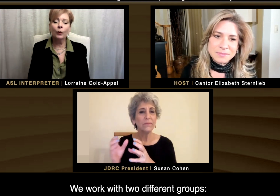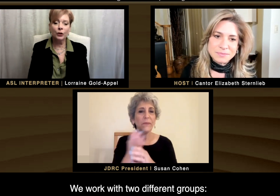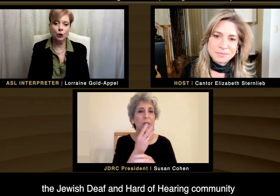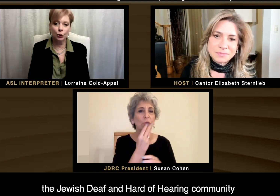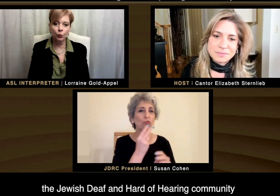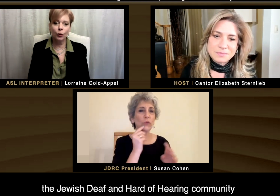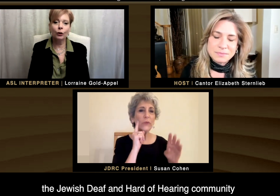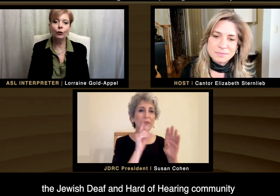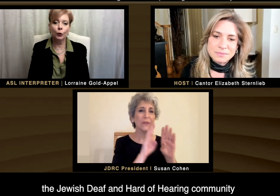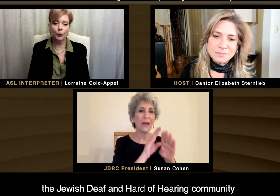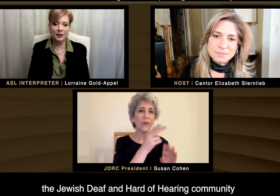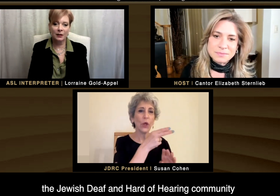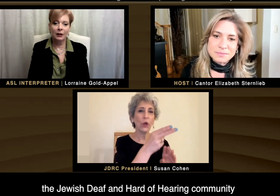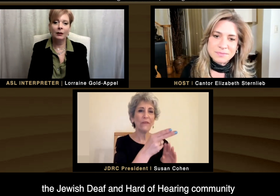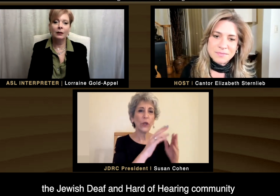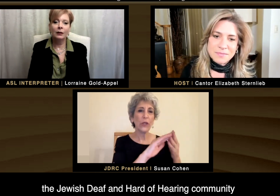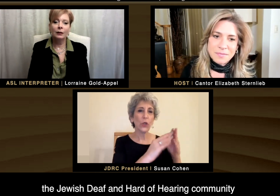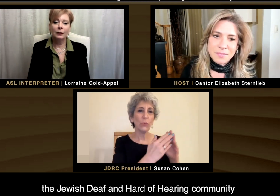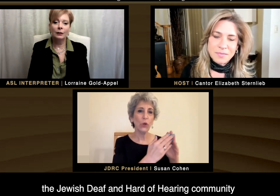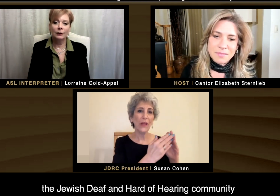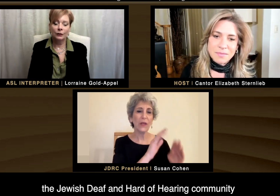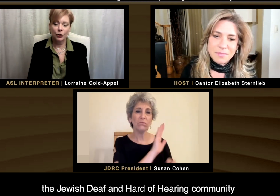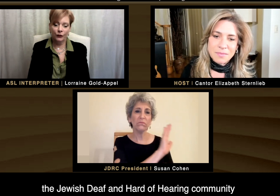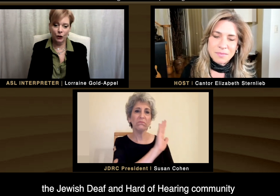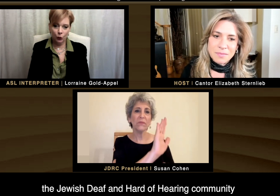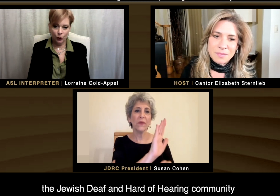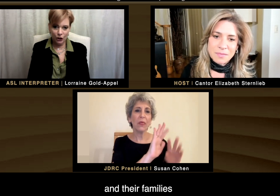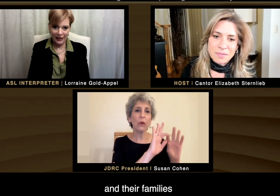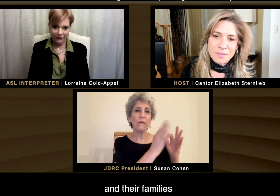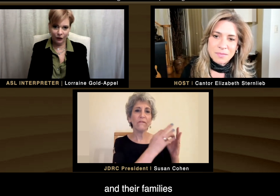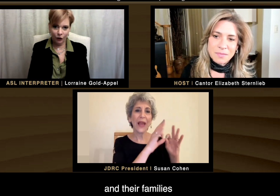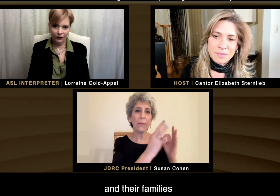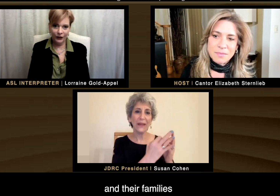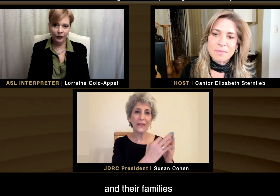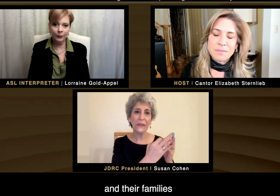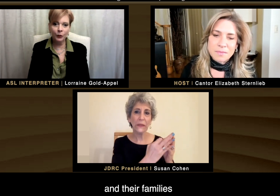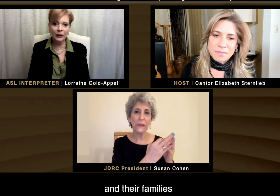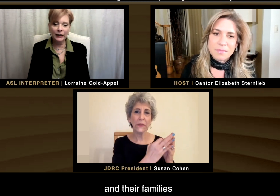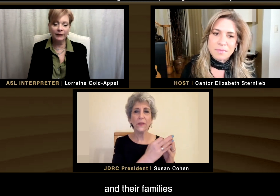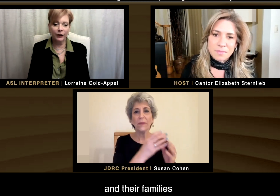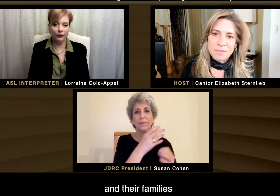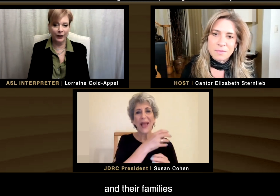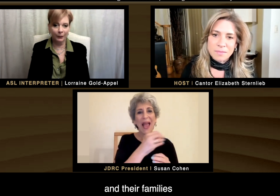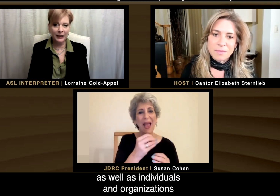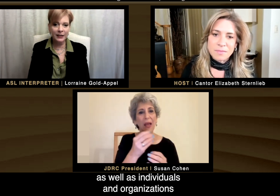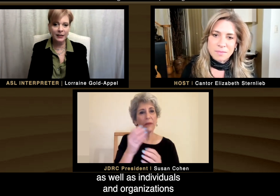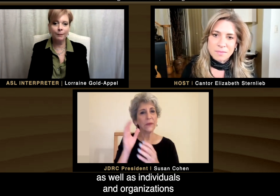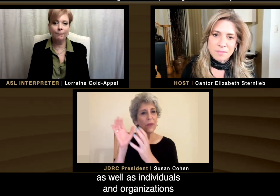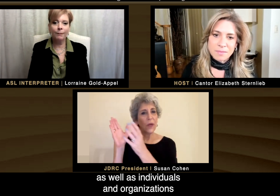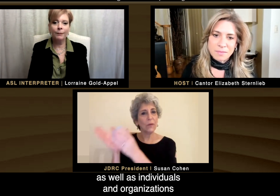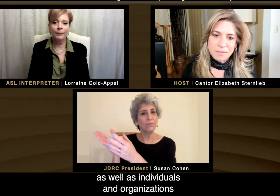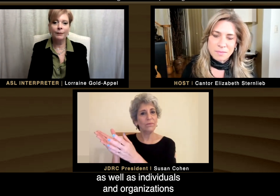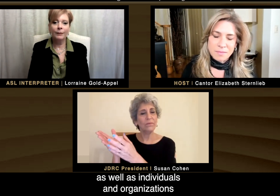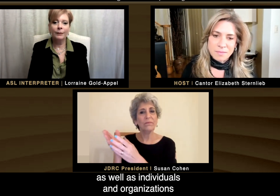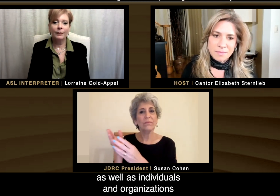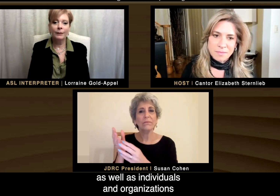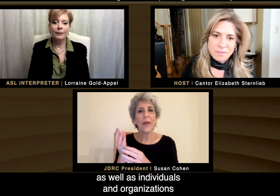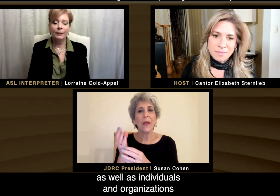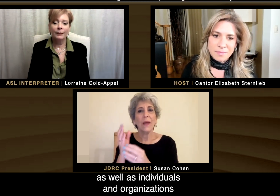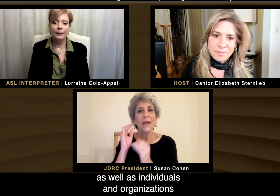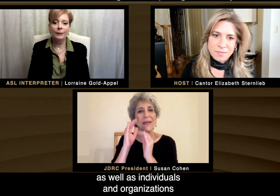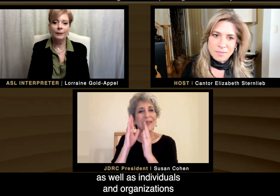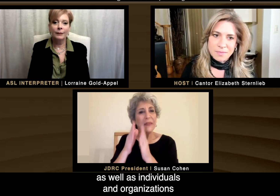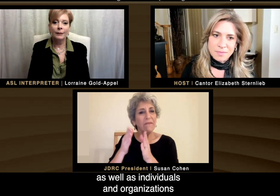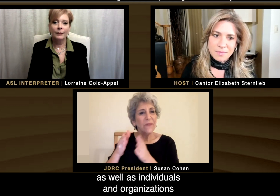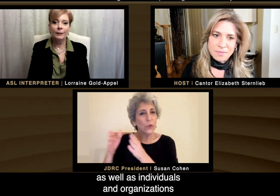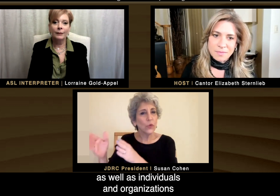We work with two groups: the Jewish deaf and hard of hearing community and their families,